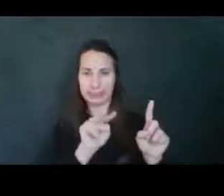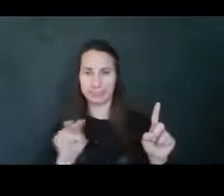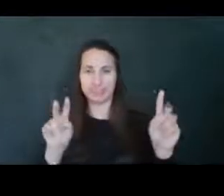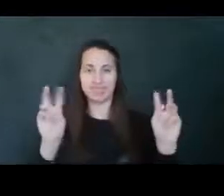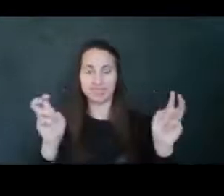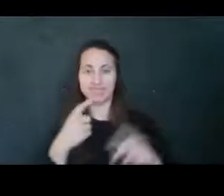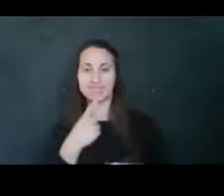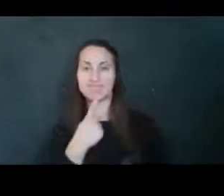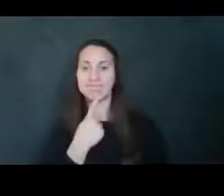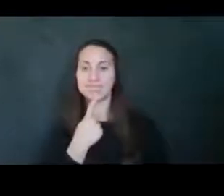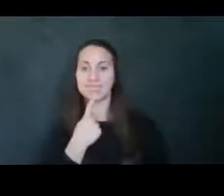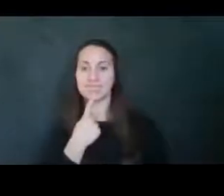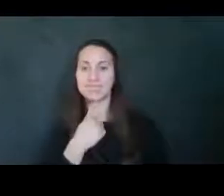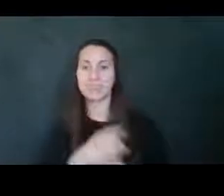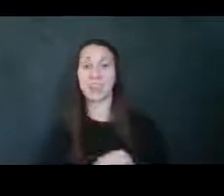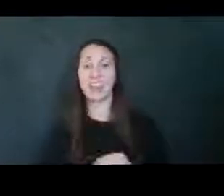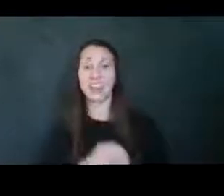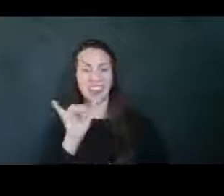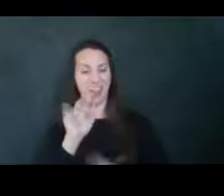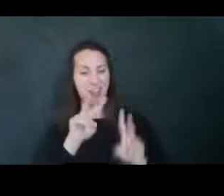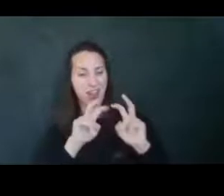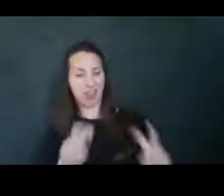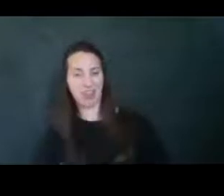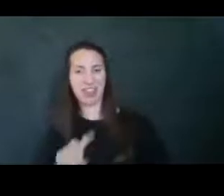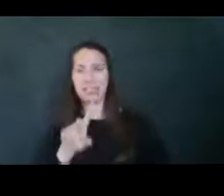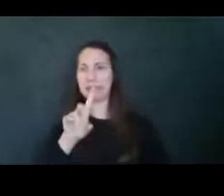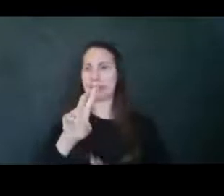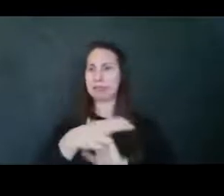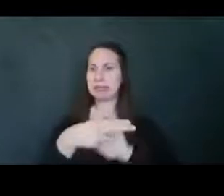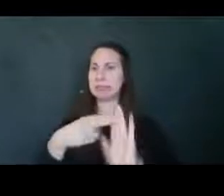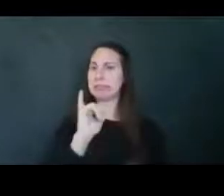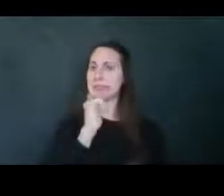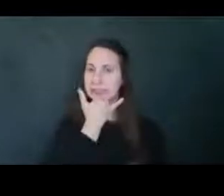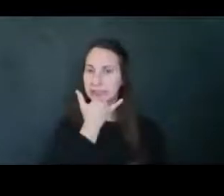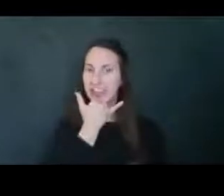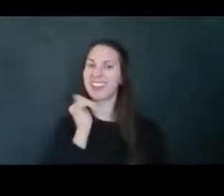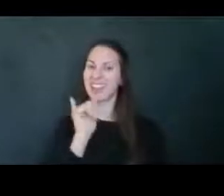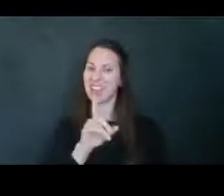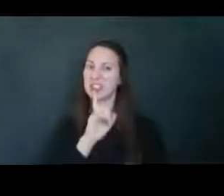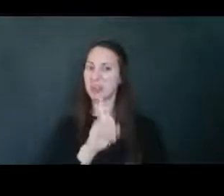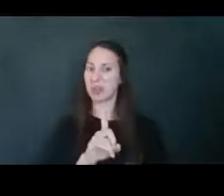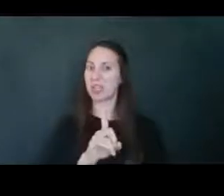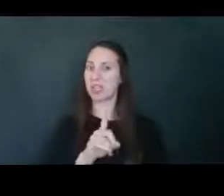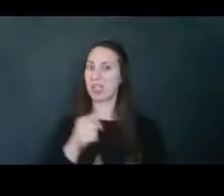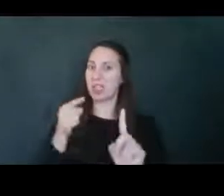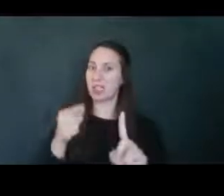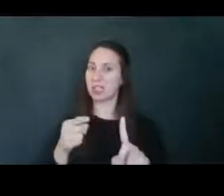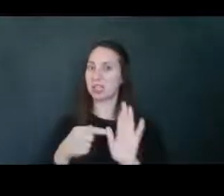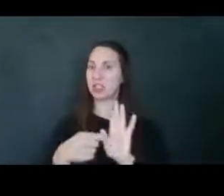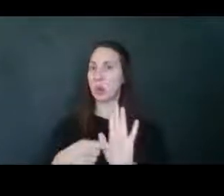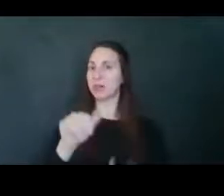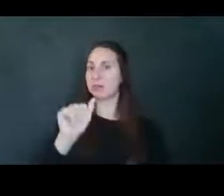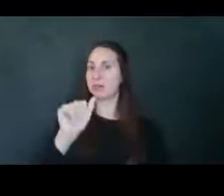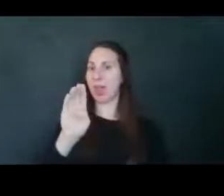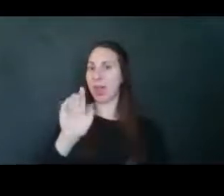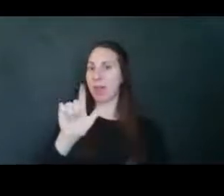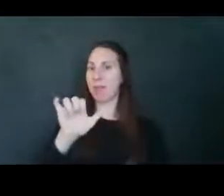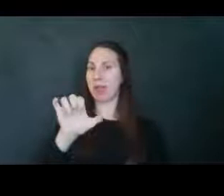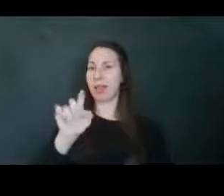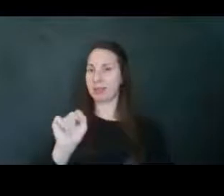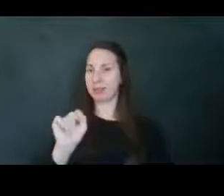true root of ableist acts that cause far too many to feel marginalized, discriminated against, and